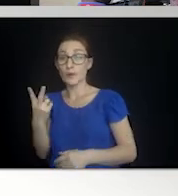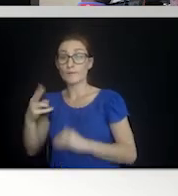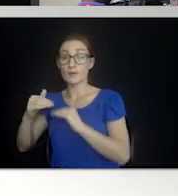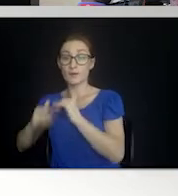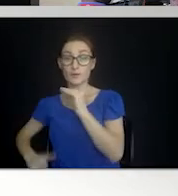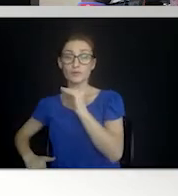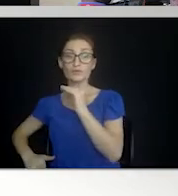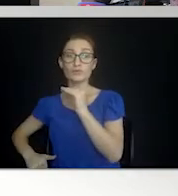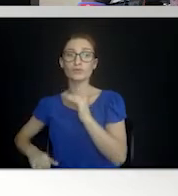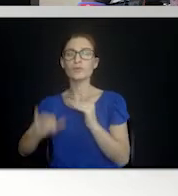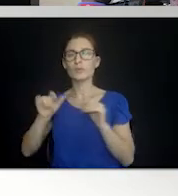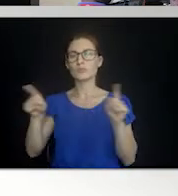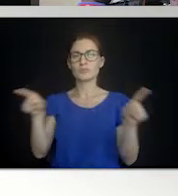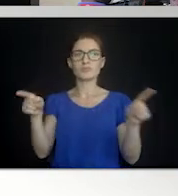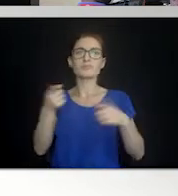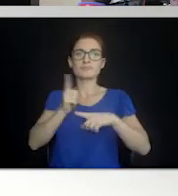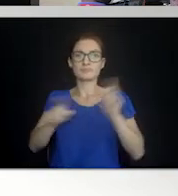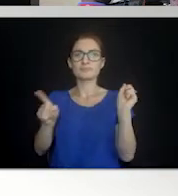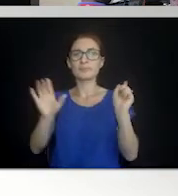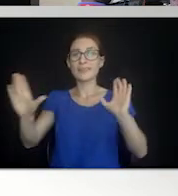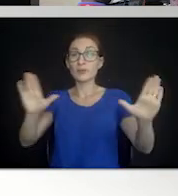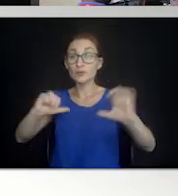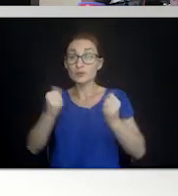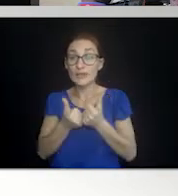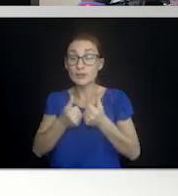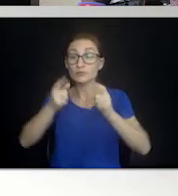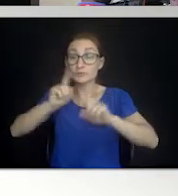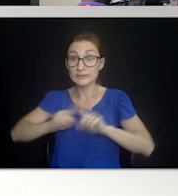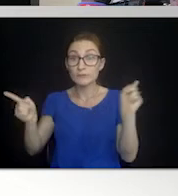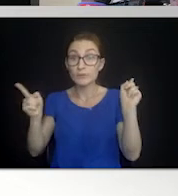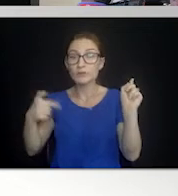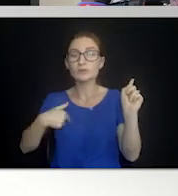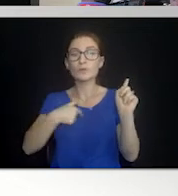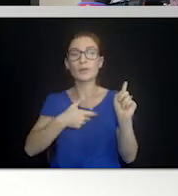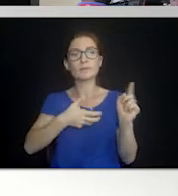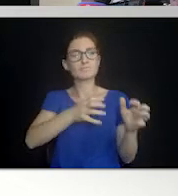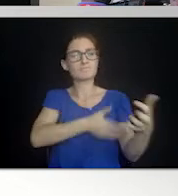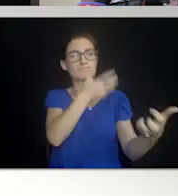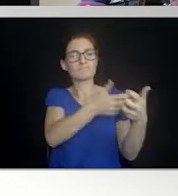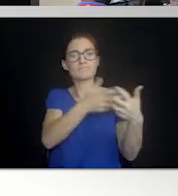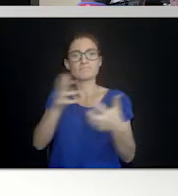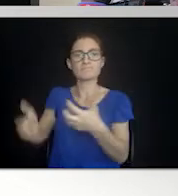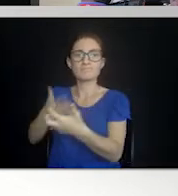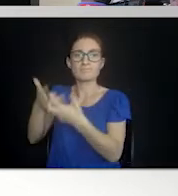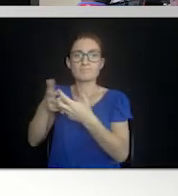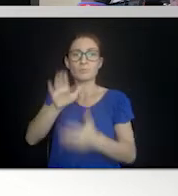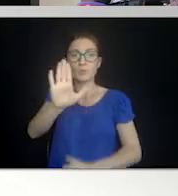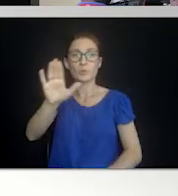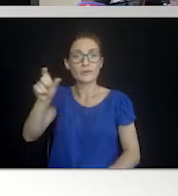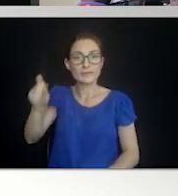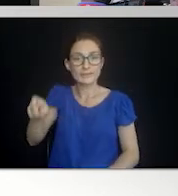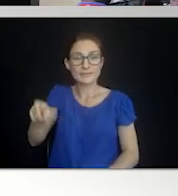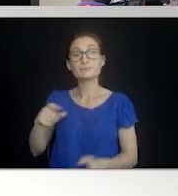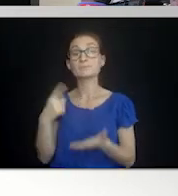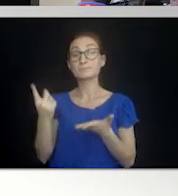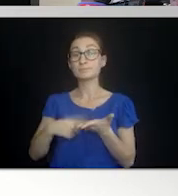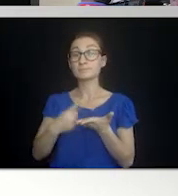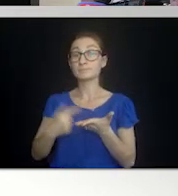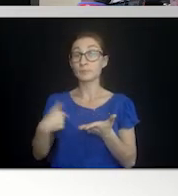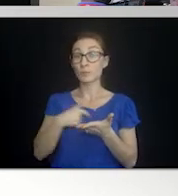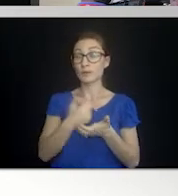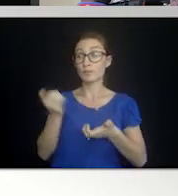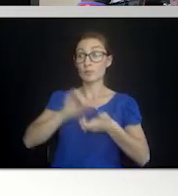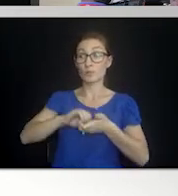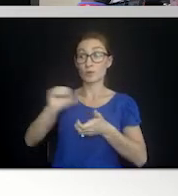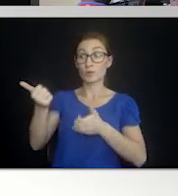We feel this is an important distinction since the challenges are so different. We want to tailor the sessions to the individual's needs. Also, we sometimes